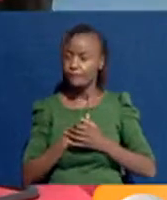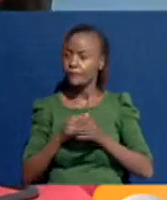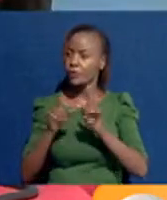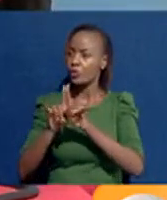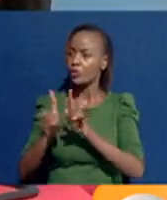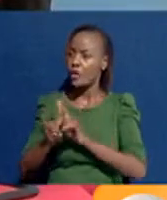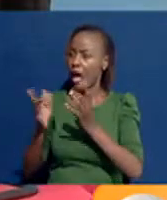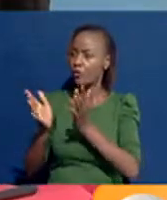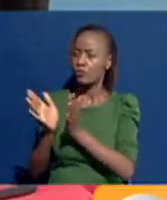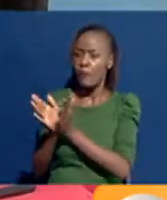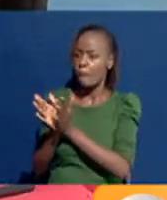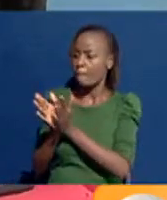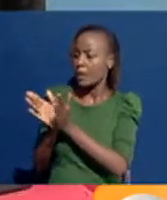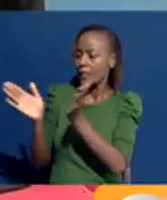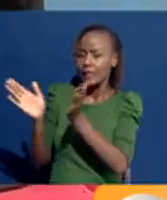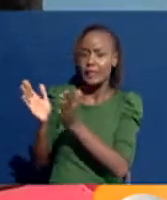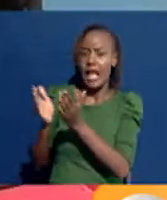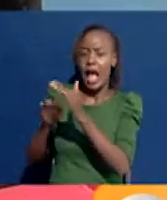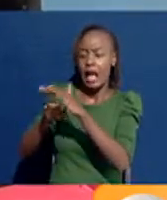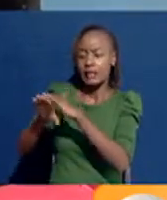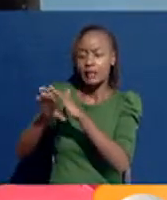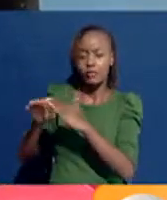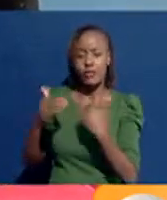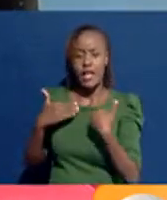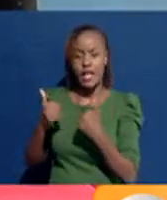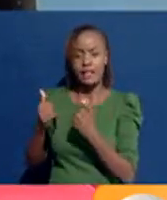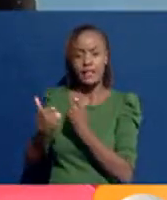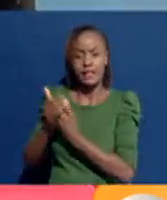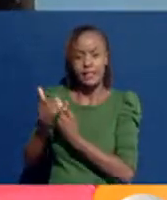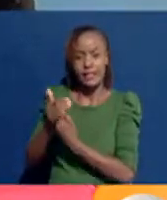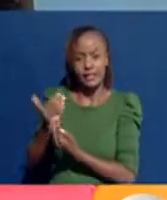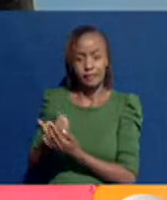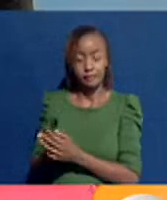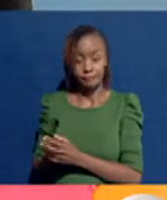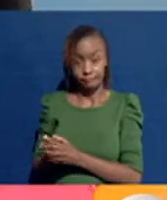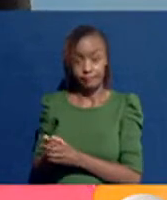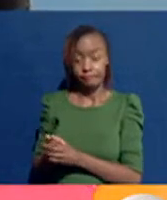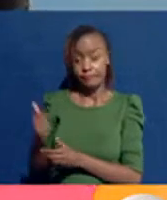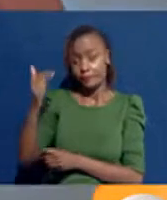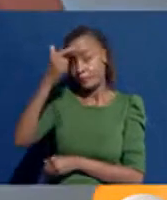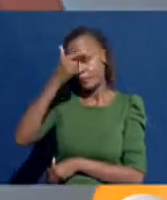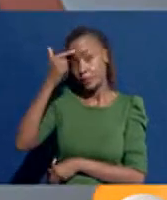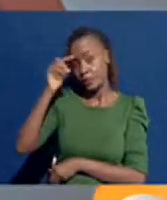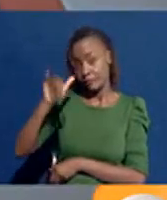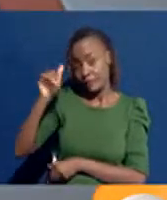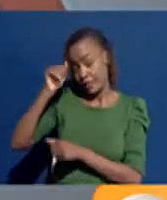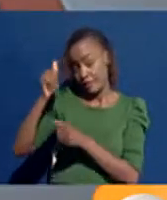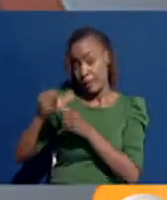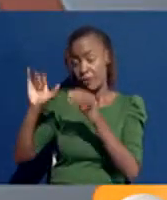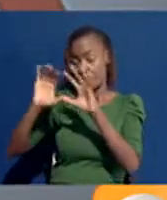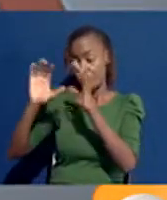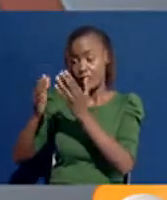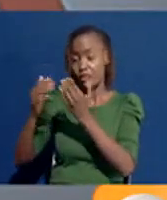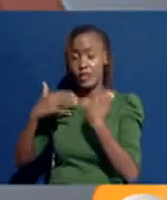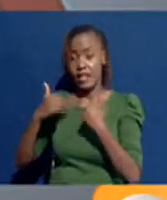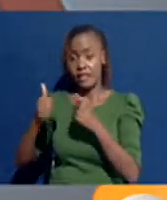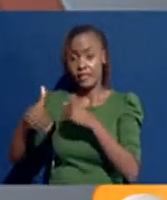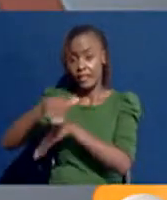broadening access to healthcare, for a moment, in line with the principles of universal health coverage,